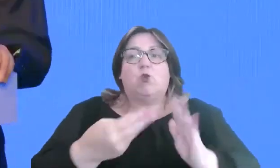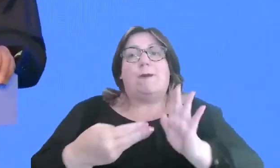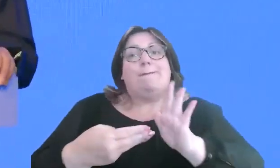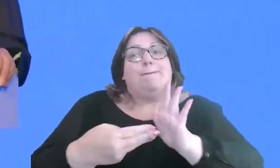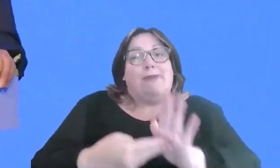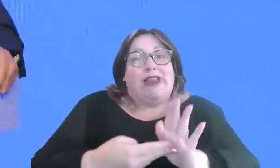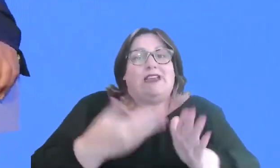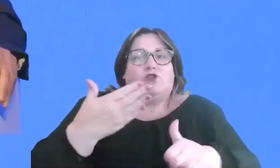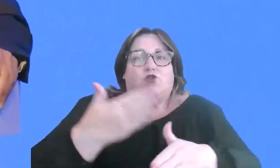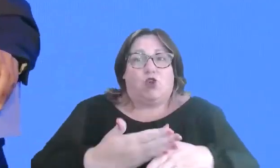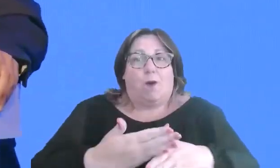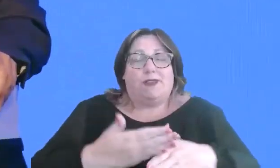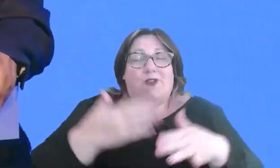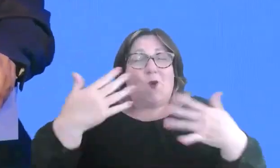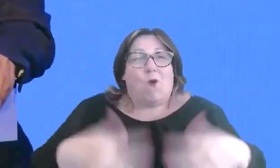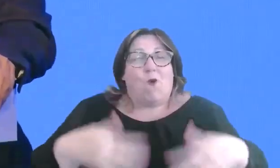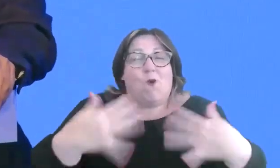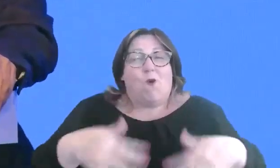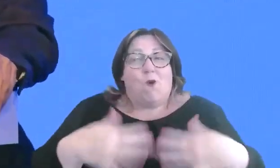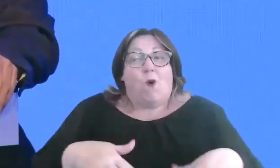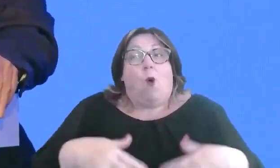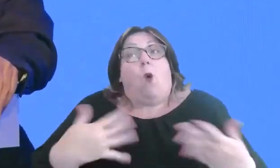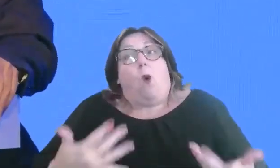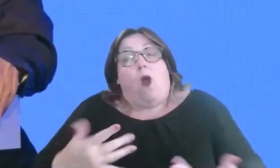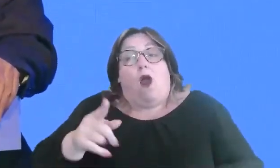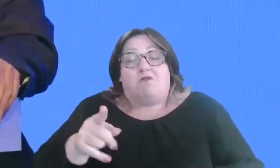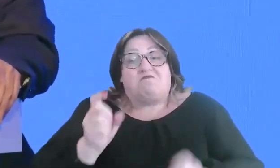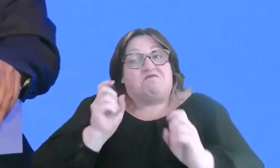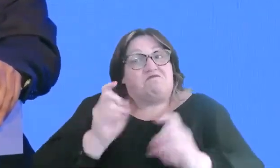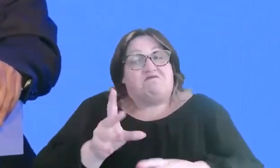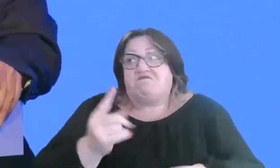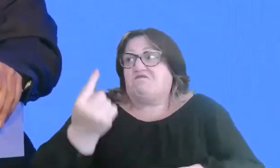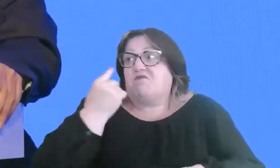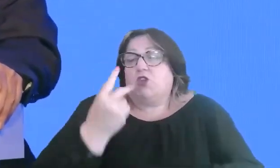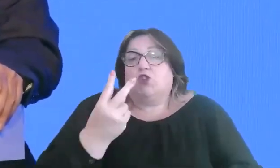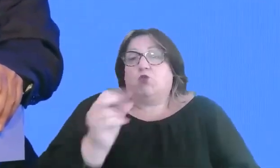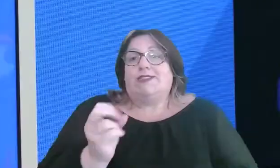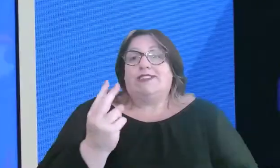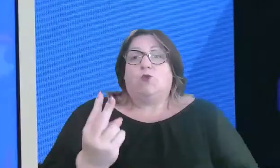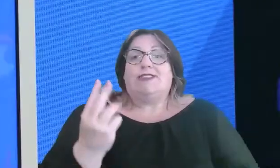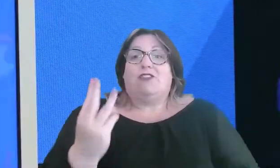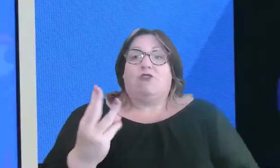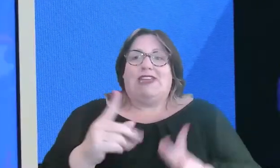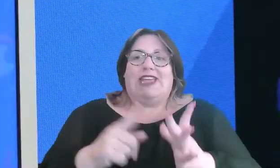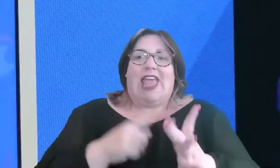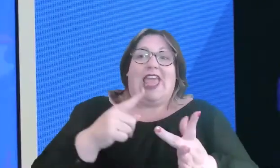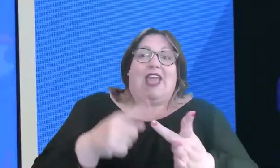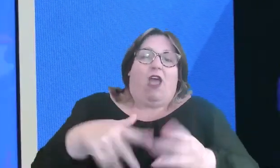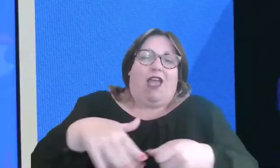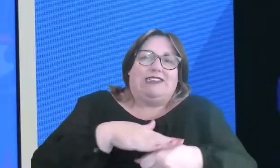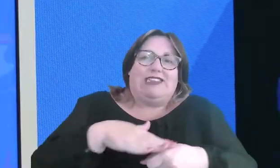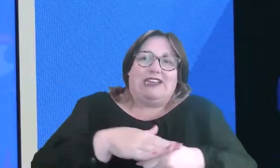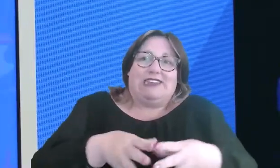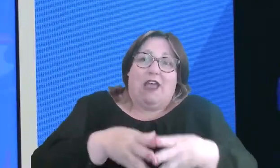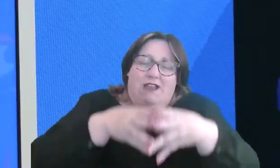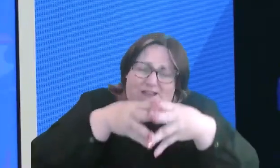this statistic. In 2023, our AI sector grew 30 times faster than the rest of